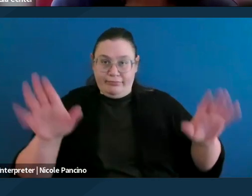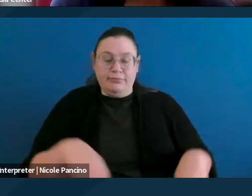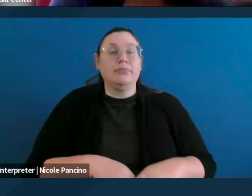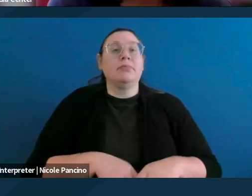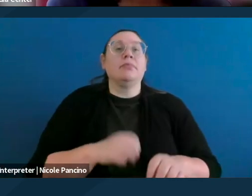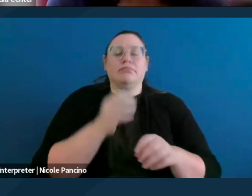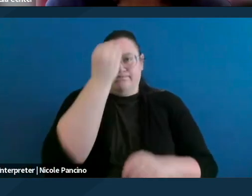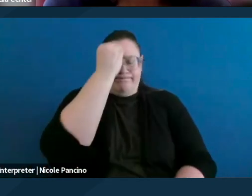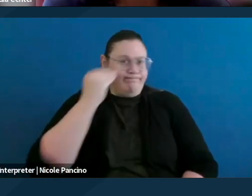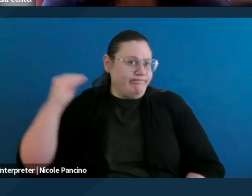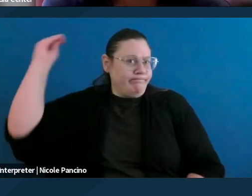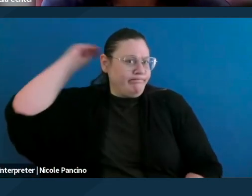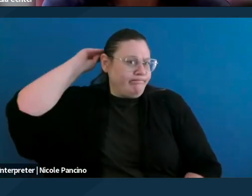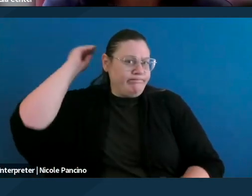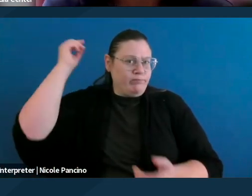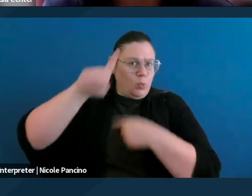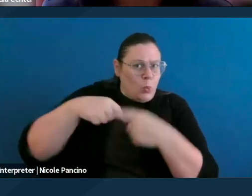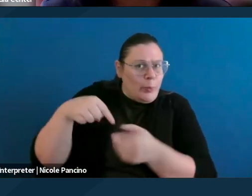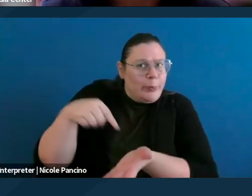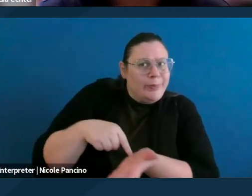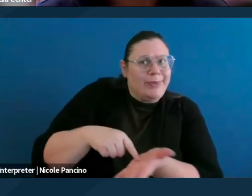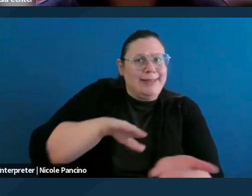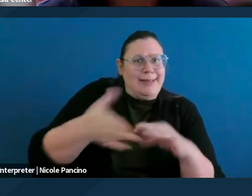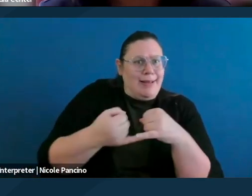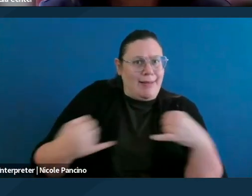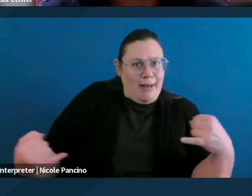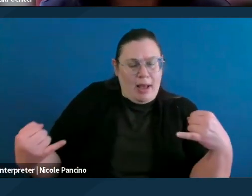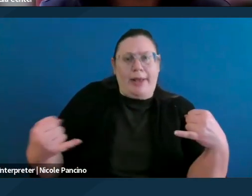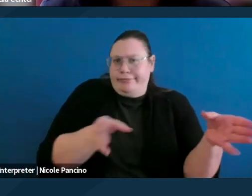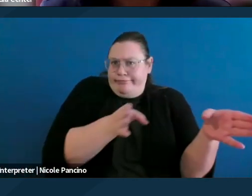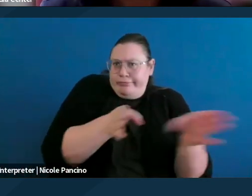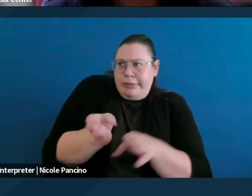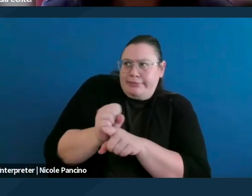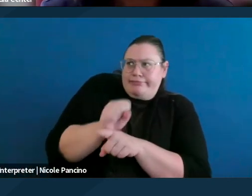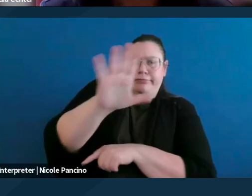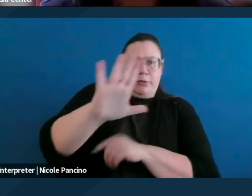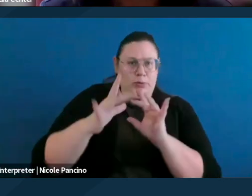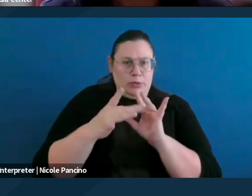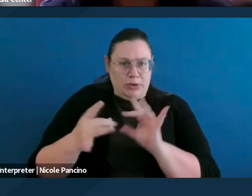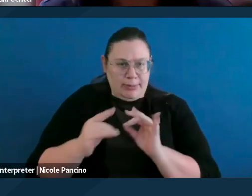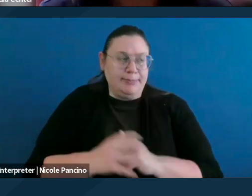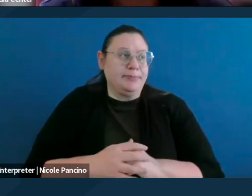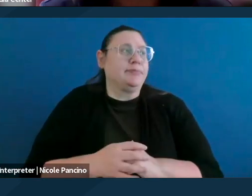know the deadline and make a plan for submitting your comment.